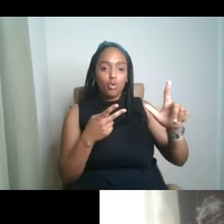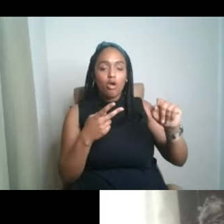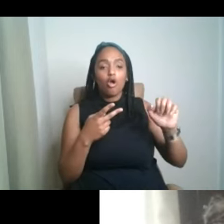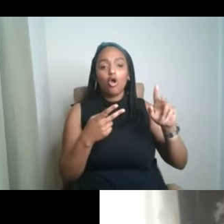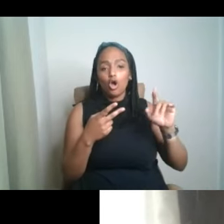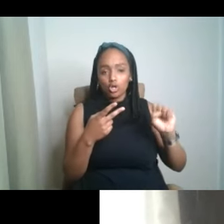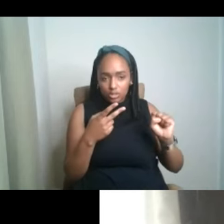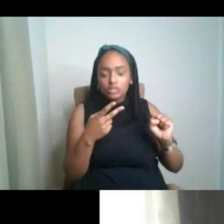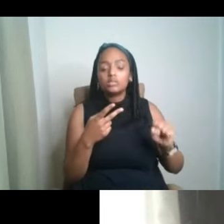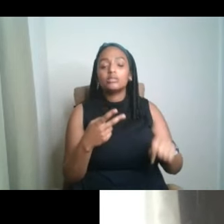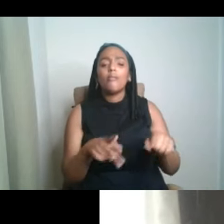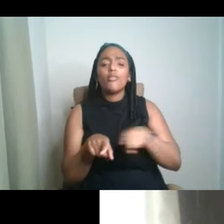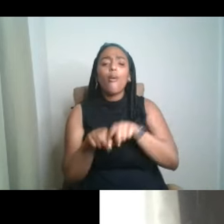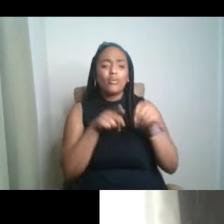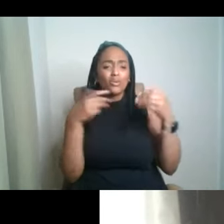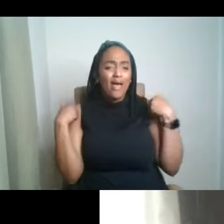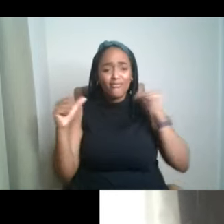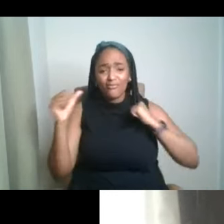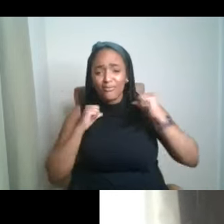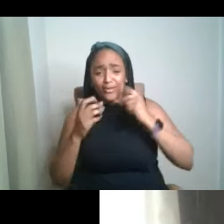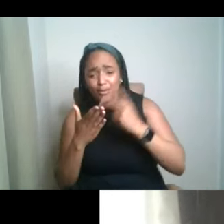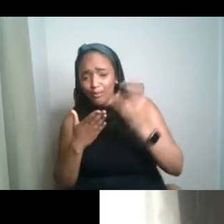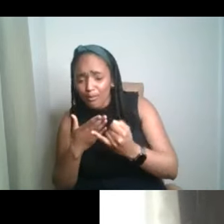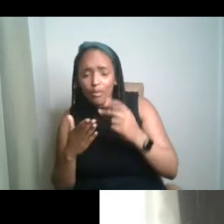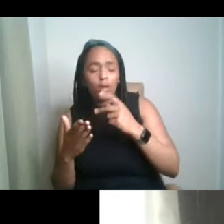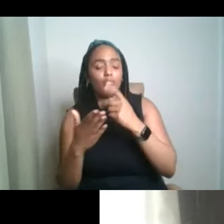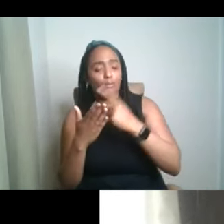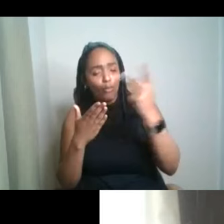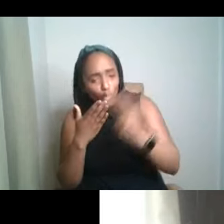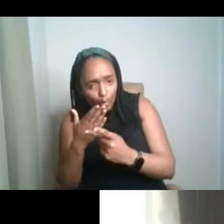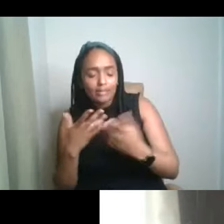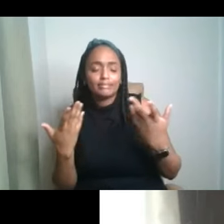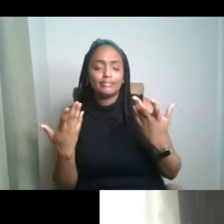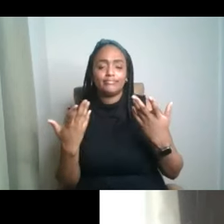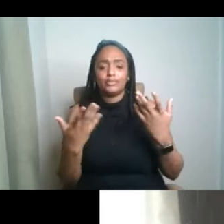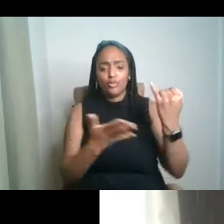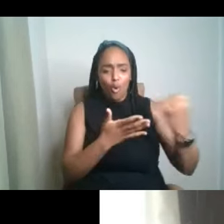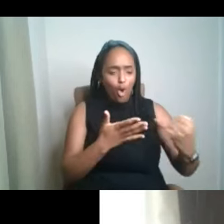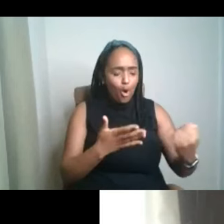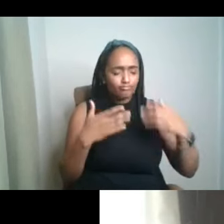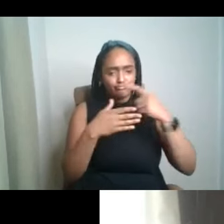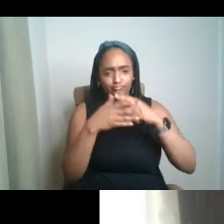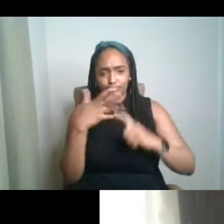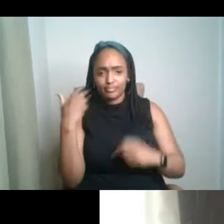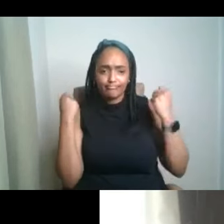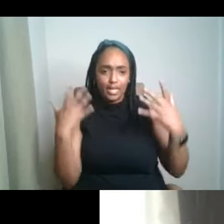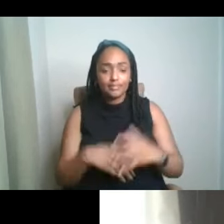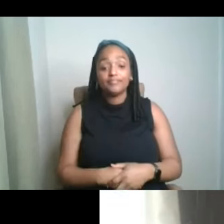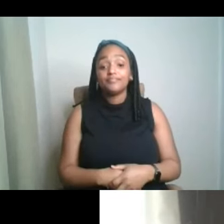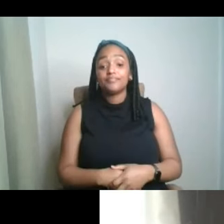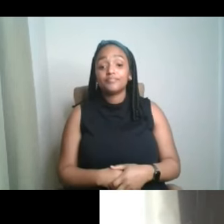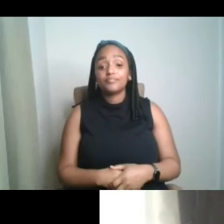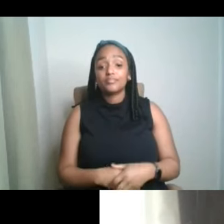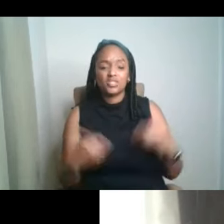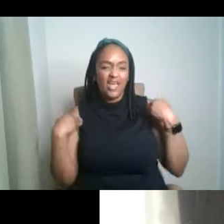know, a bunch of really amazing things. And through their two performance companies, one their junior company and the